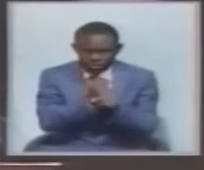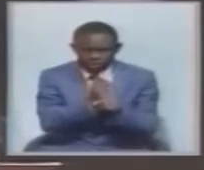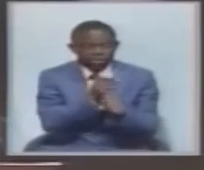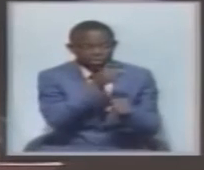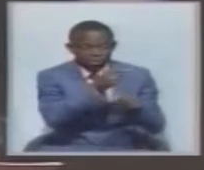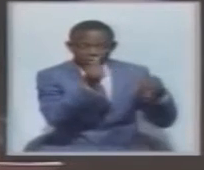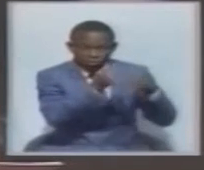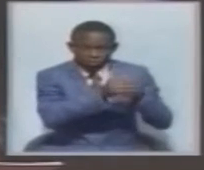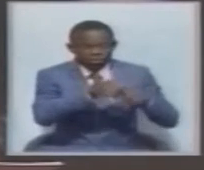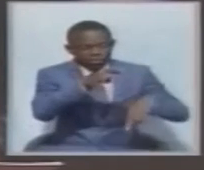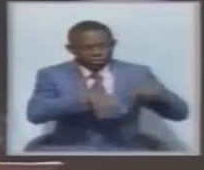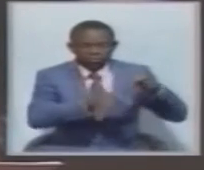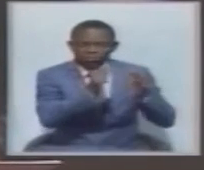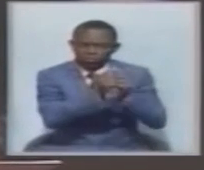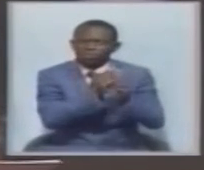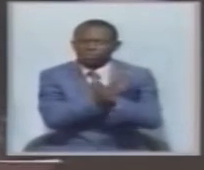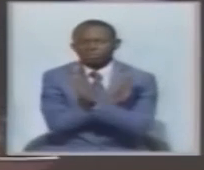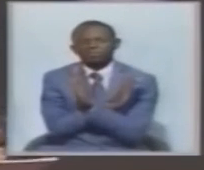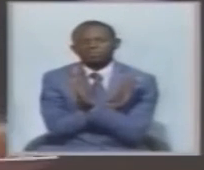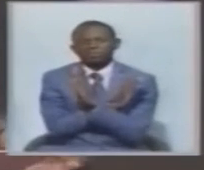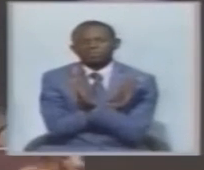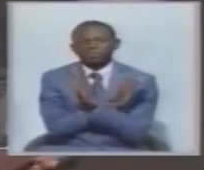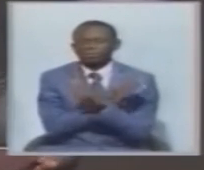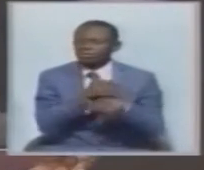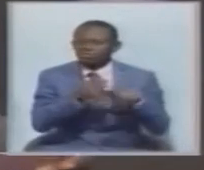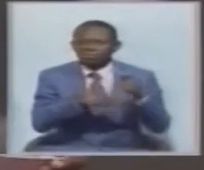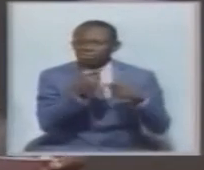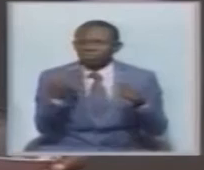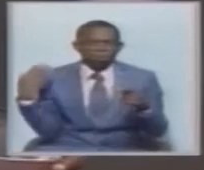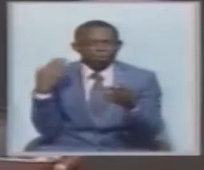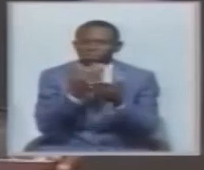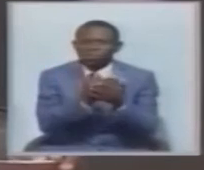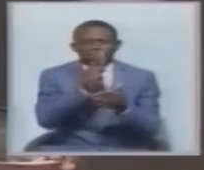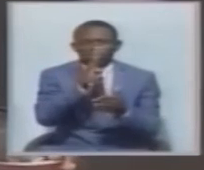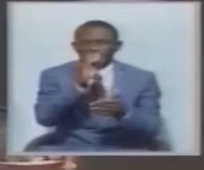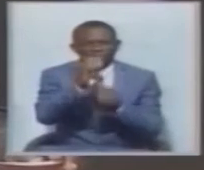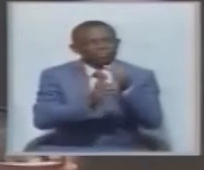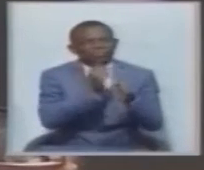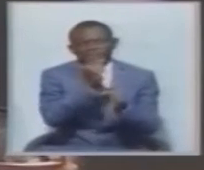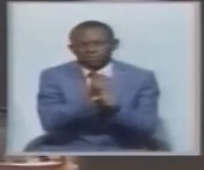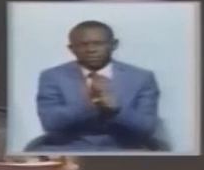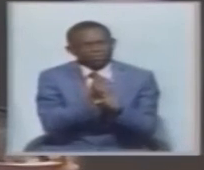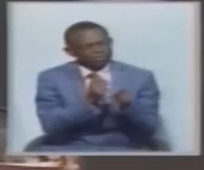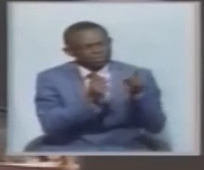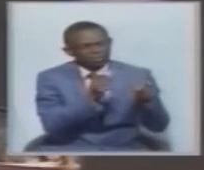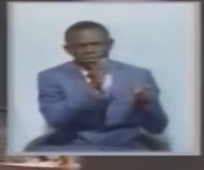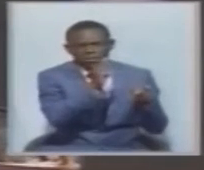Zambia, has been running for over 40 years. Is there anything to show for